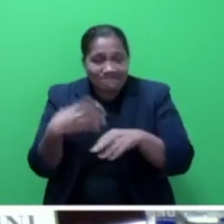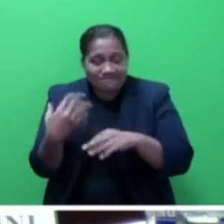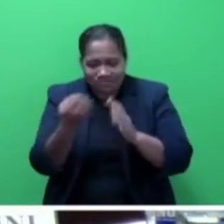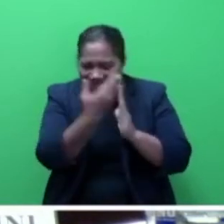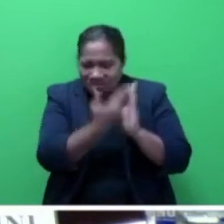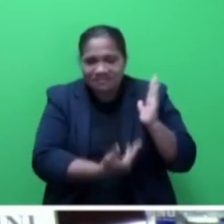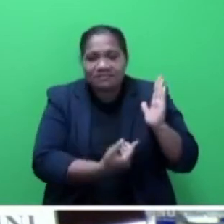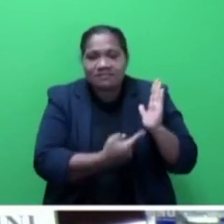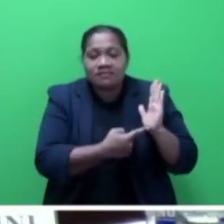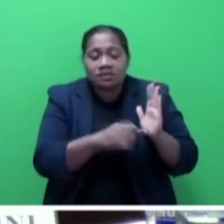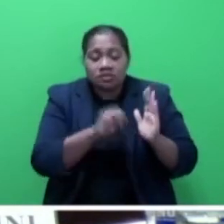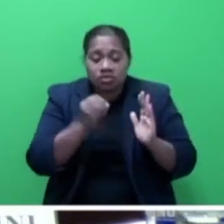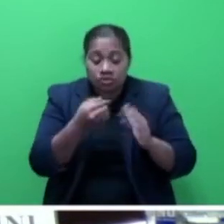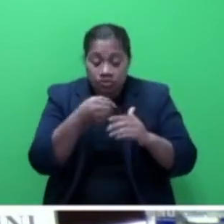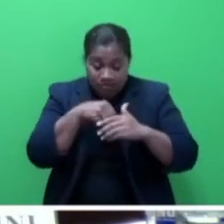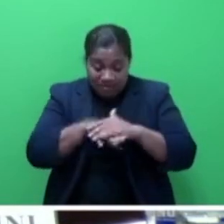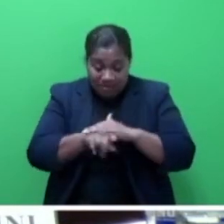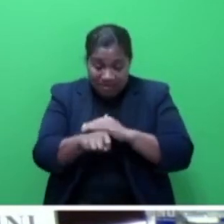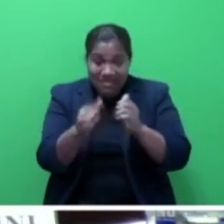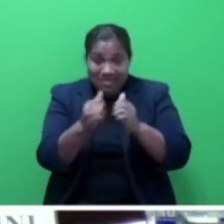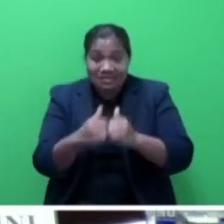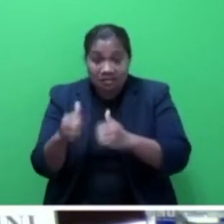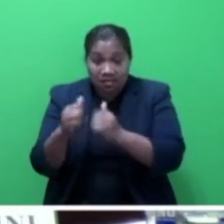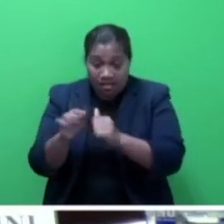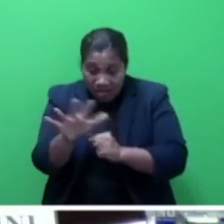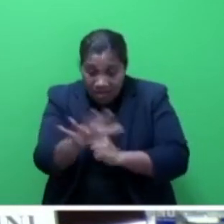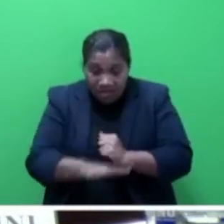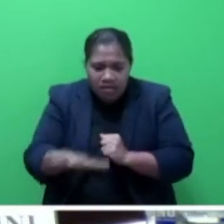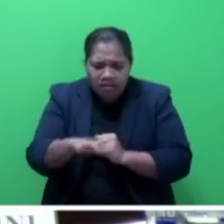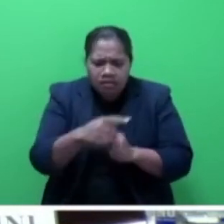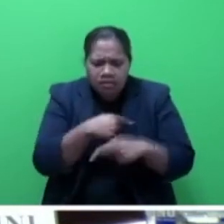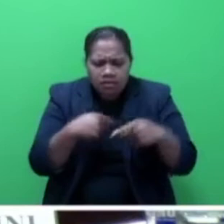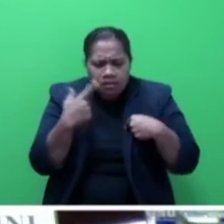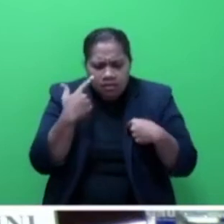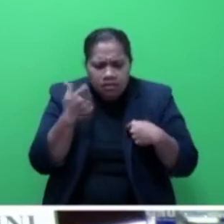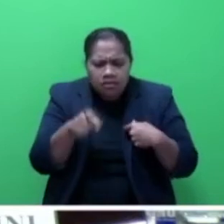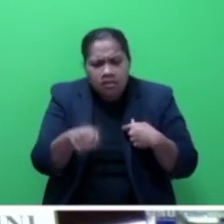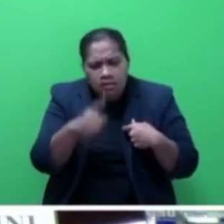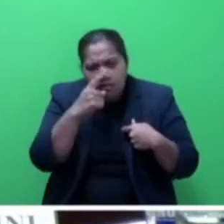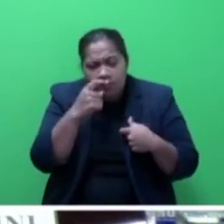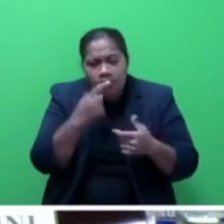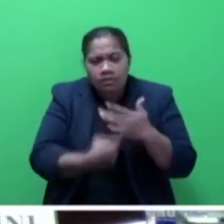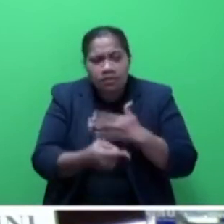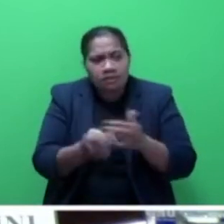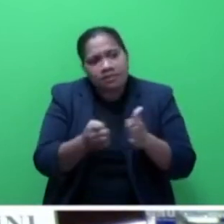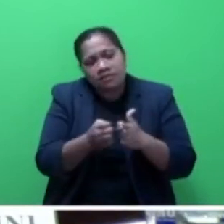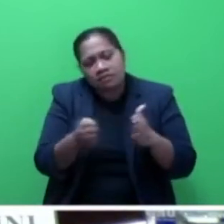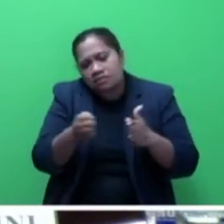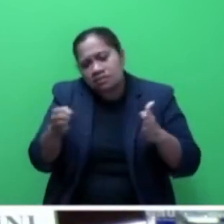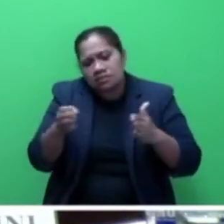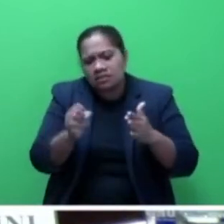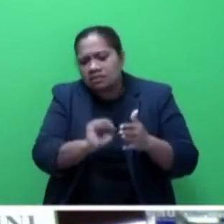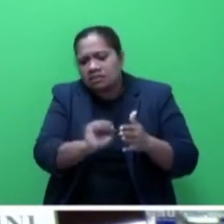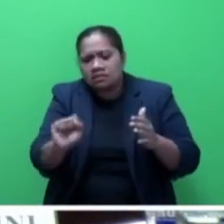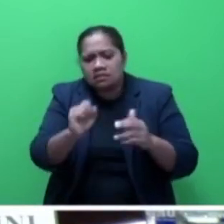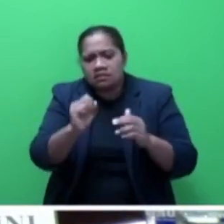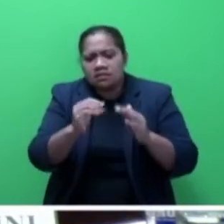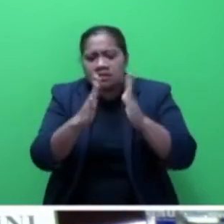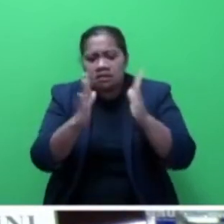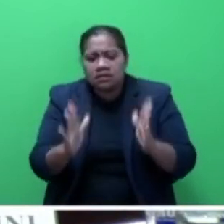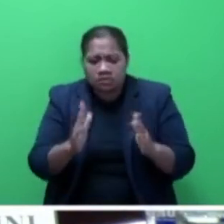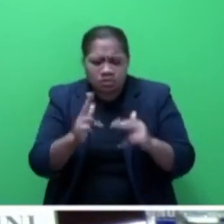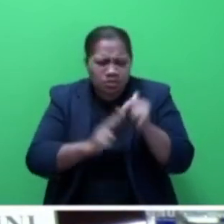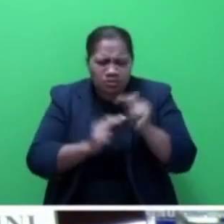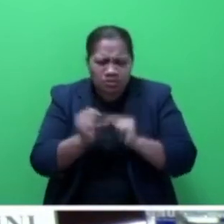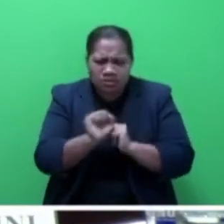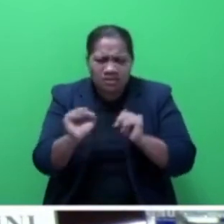Often within the settlement, we do find people extending their houses or building new houses, which is not in line with the